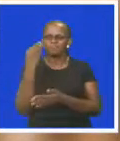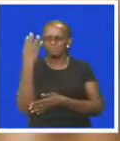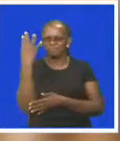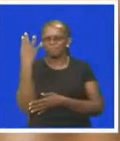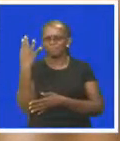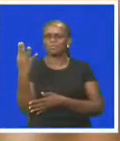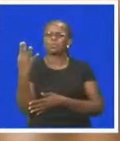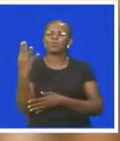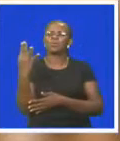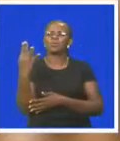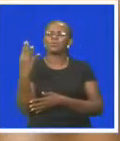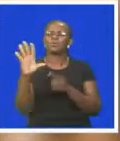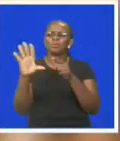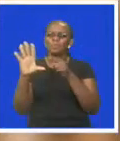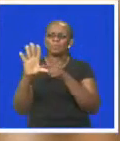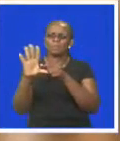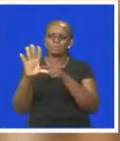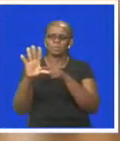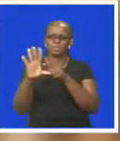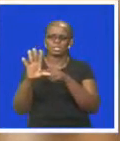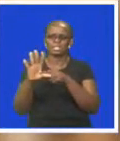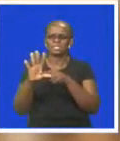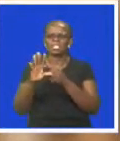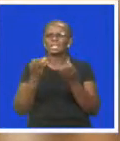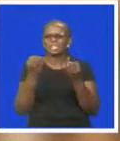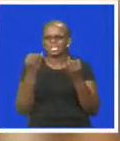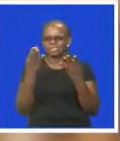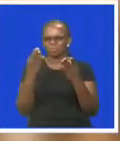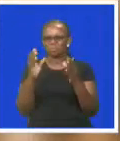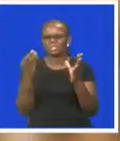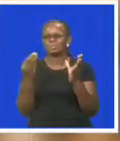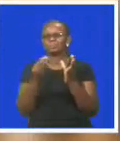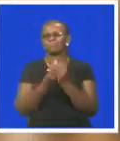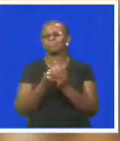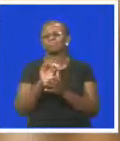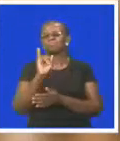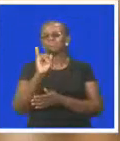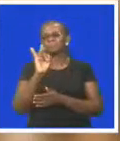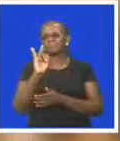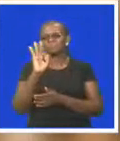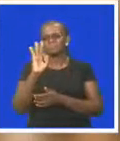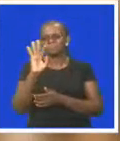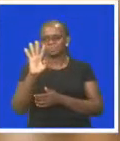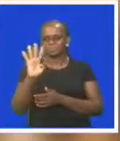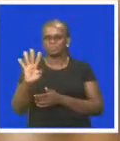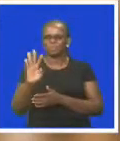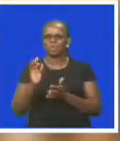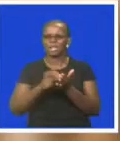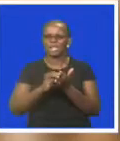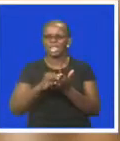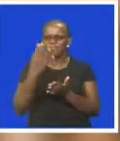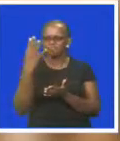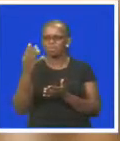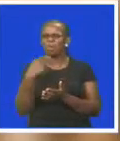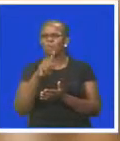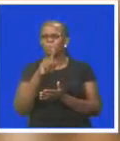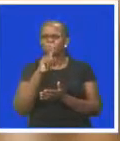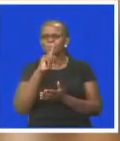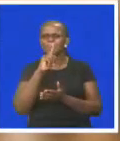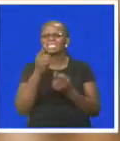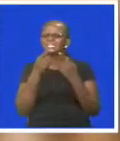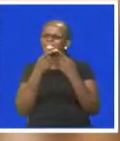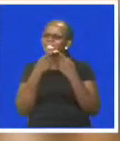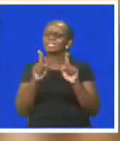how many corners? 1, 2, 3, 4. But it isn't a square. It's just have these corners